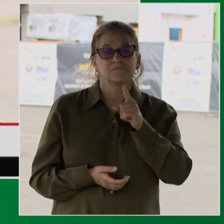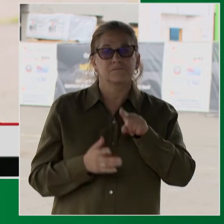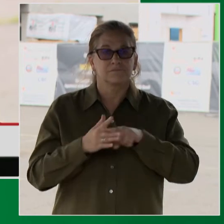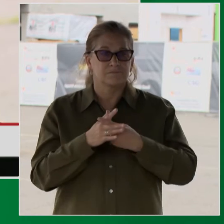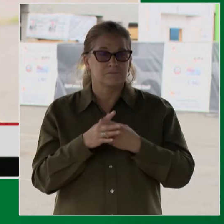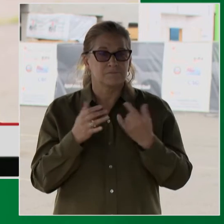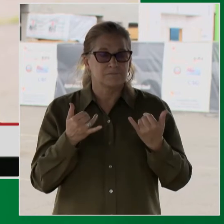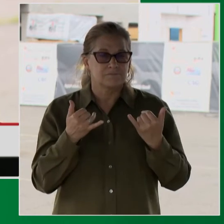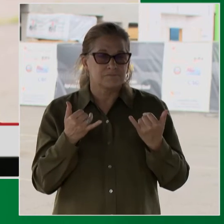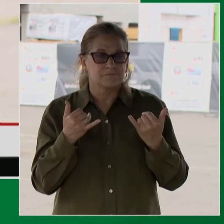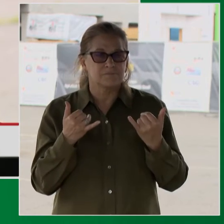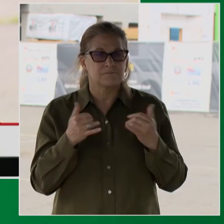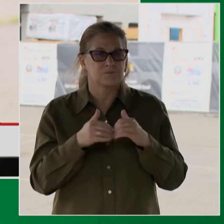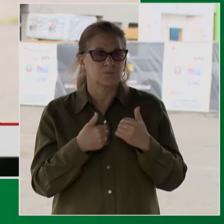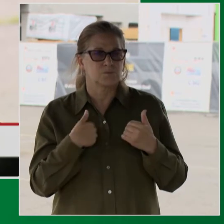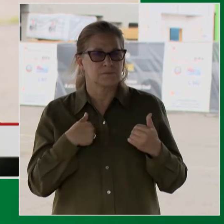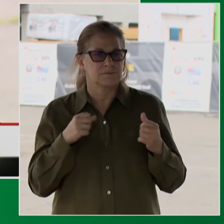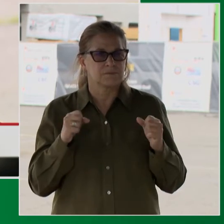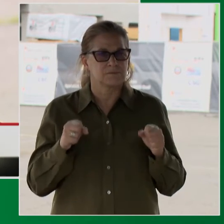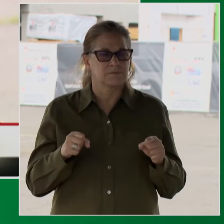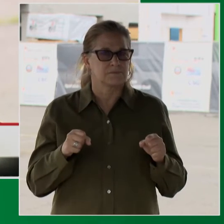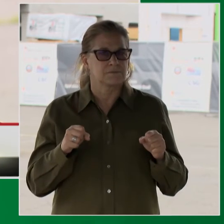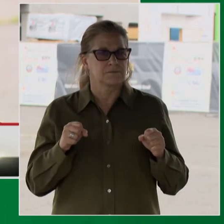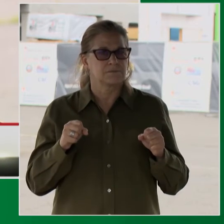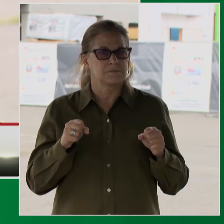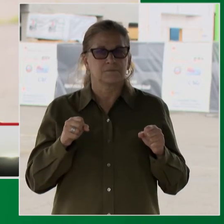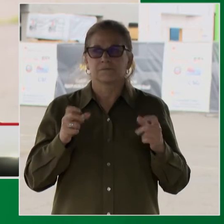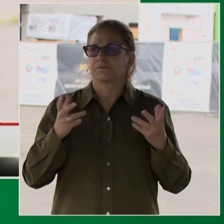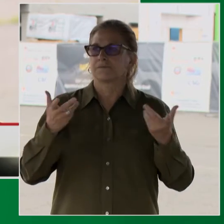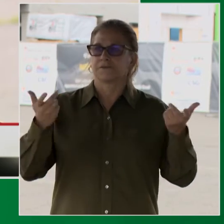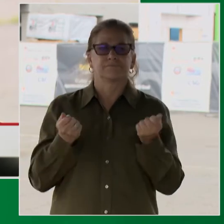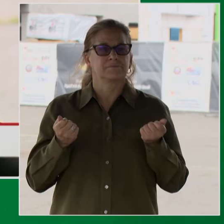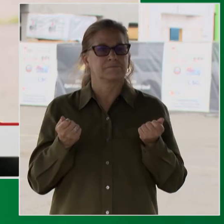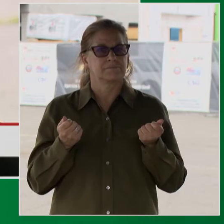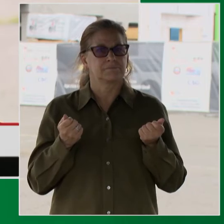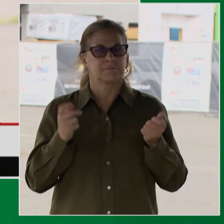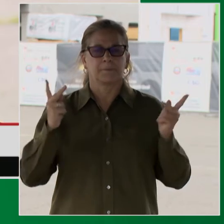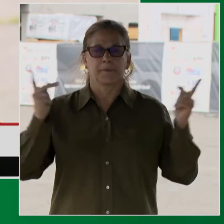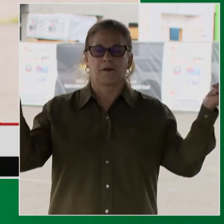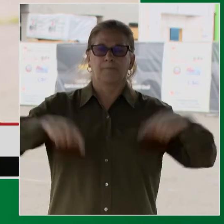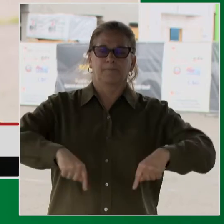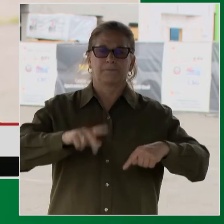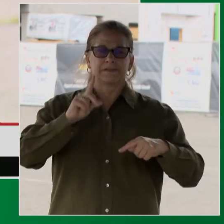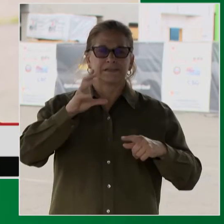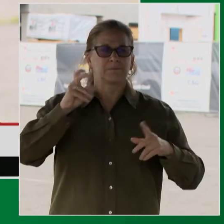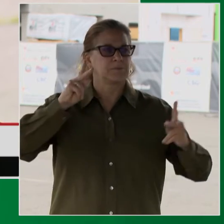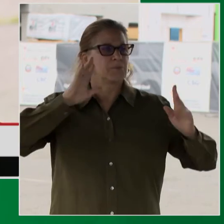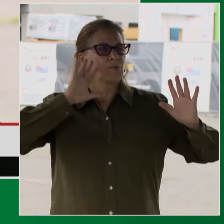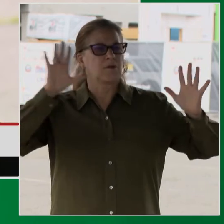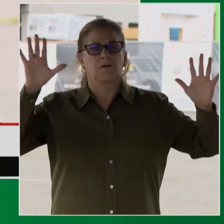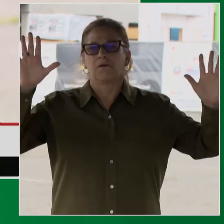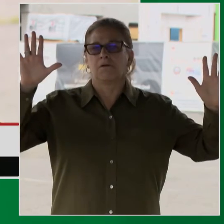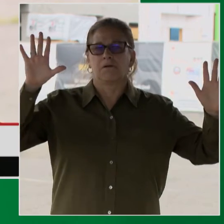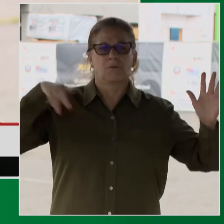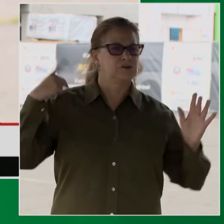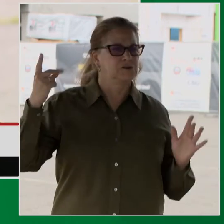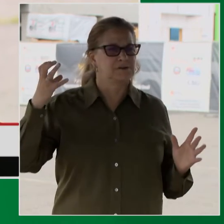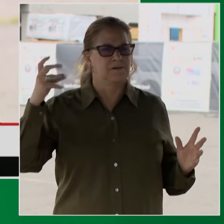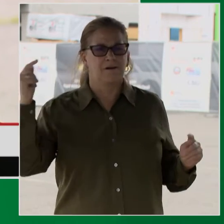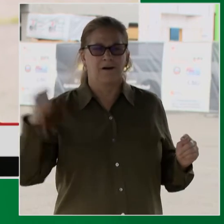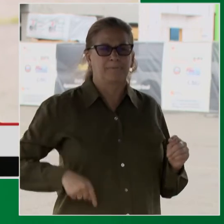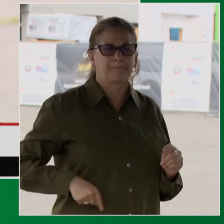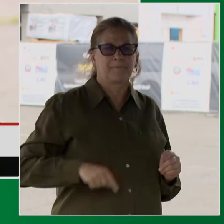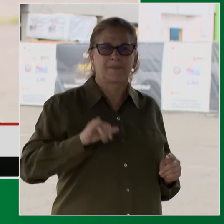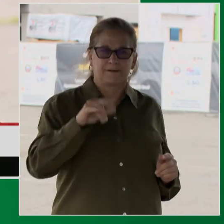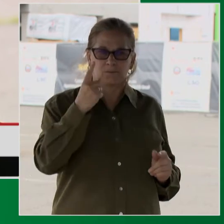on how we brand this city to bring people here, bring people back, and advertise how amazing this district is. And so that's one thing. And